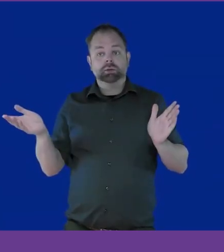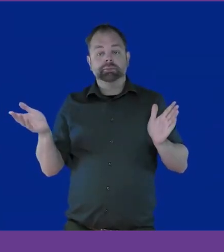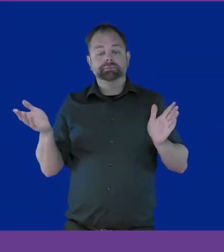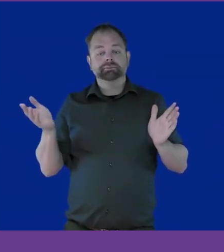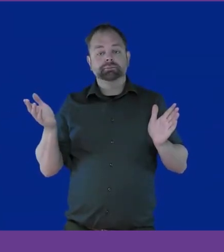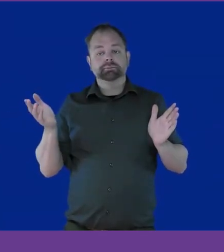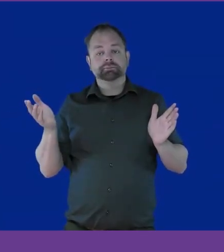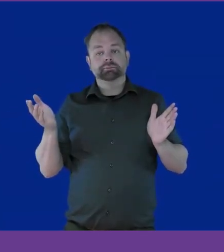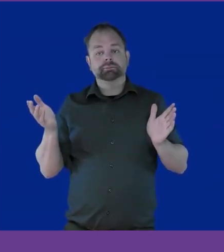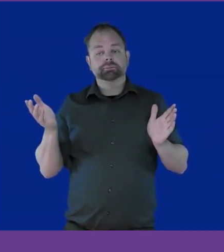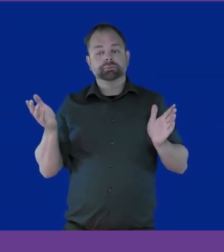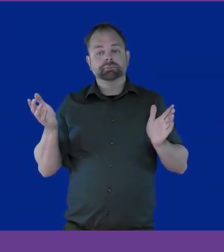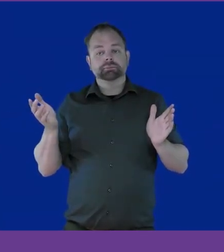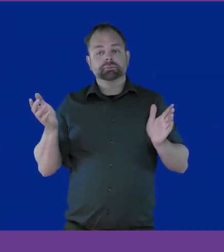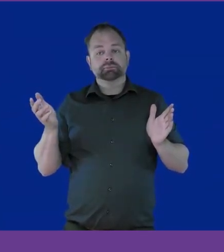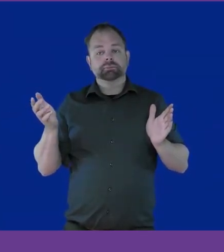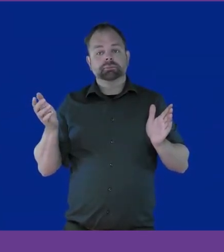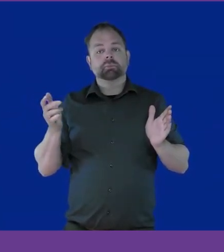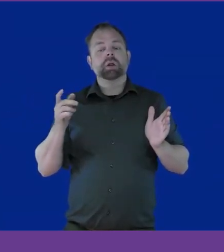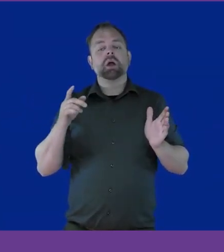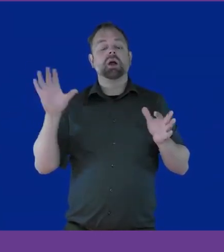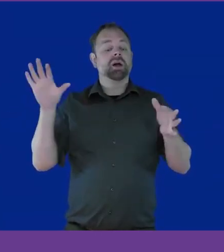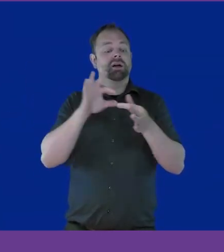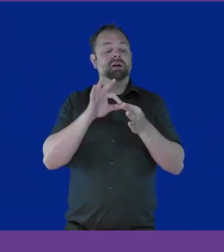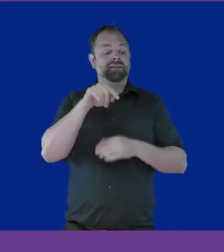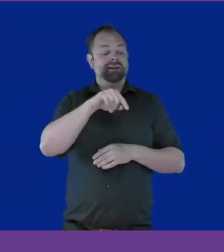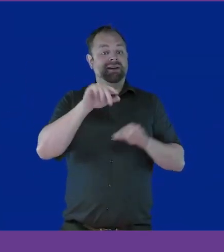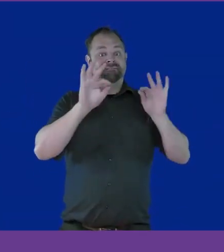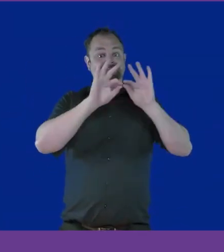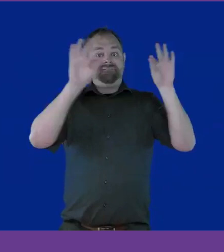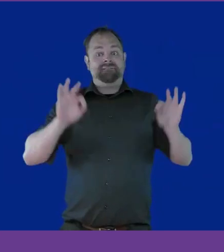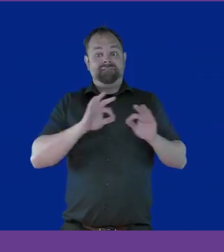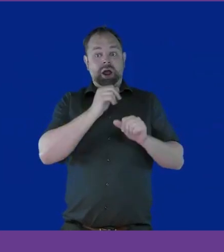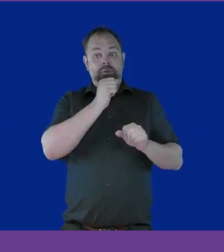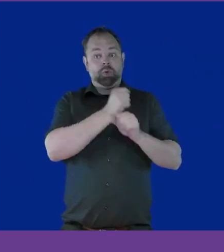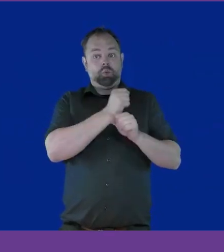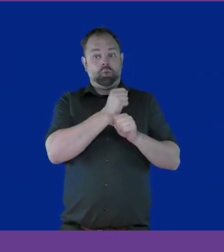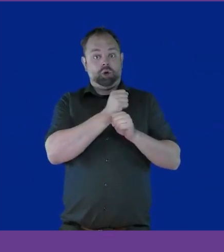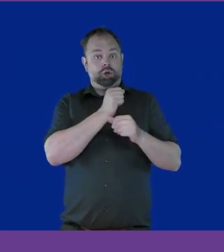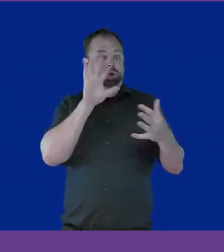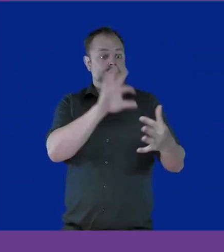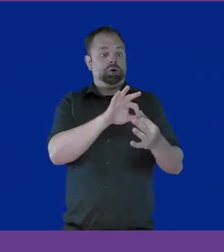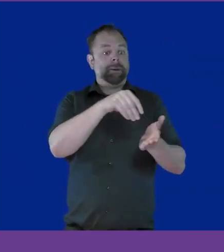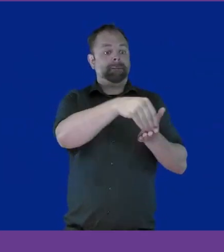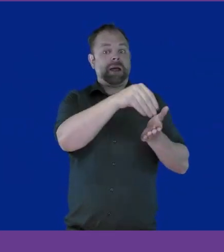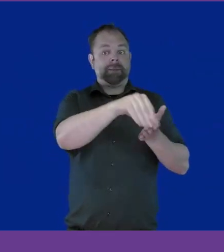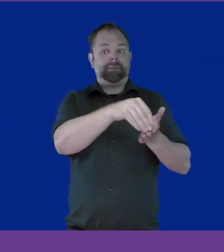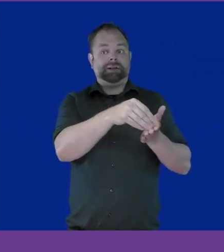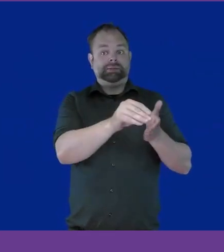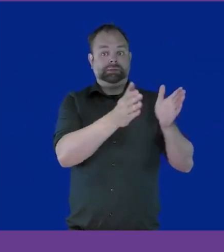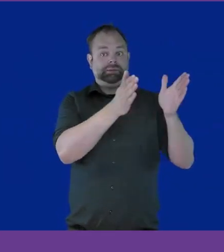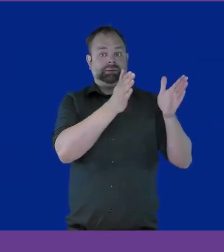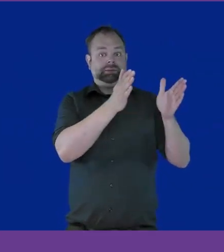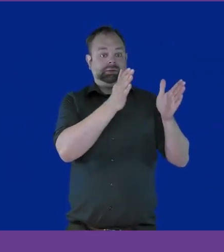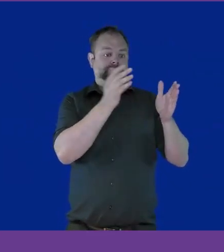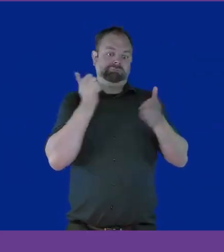payment to further spell out or even come up with new requirements, even if we can come up with requirements